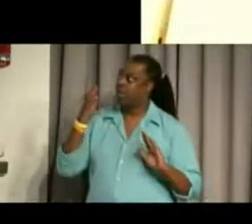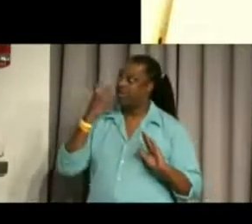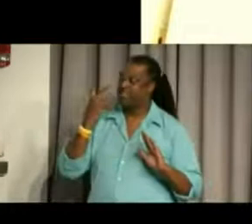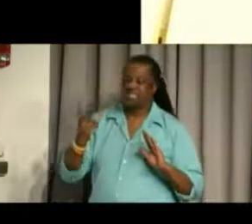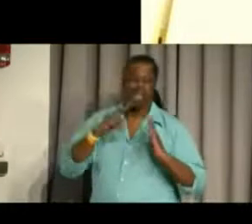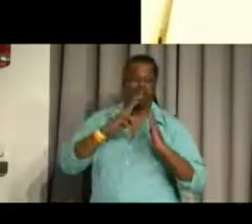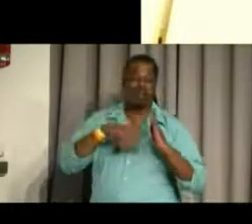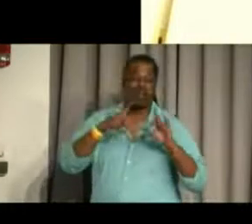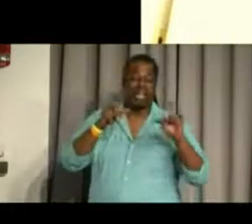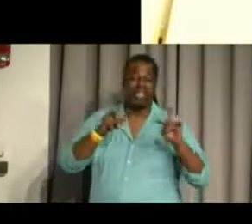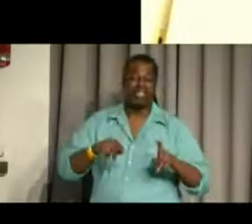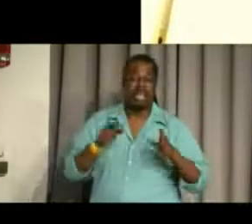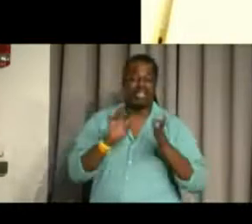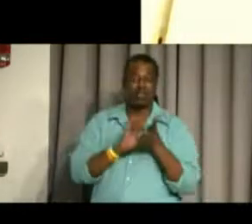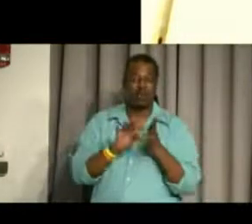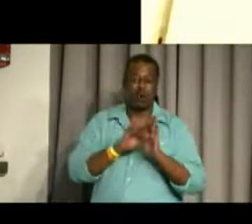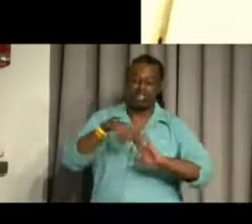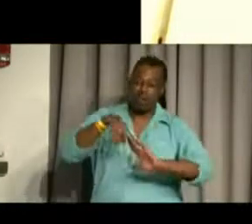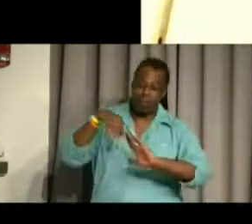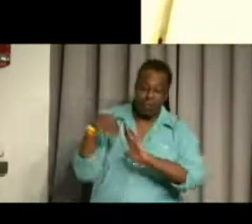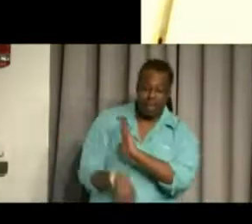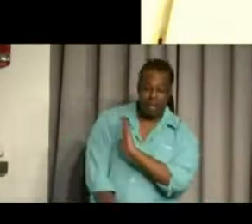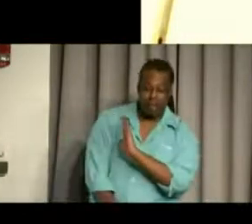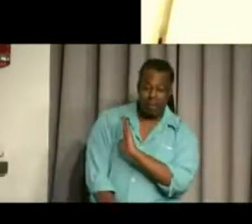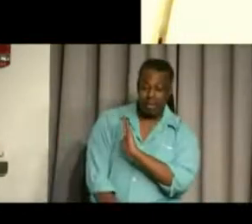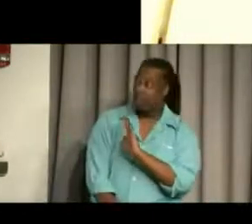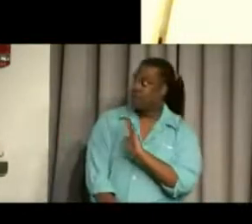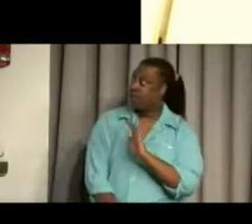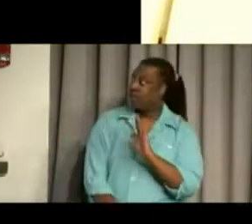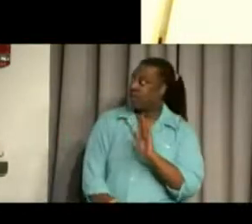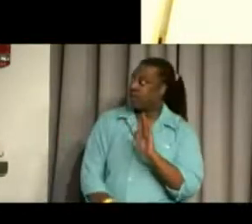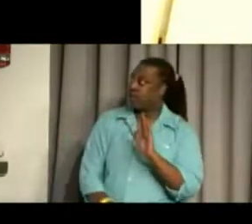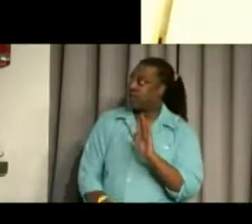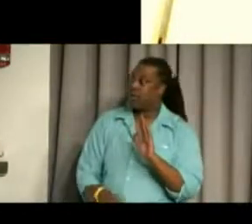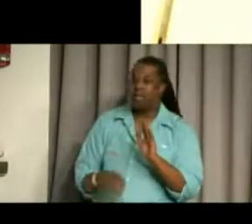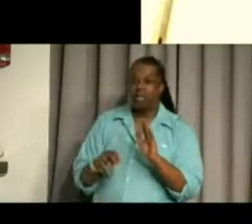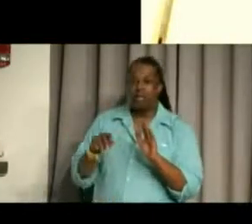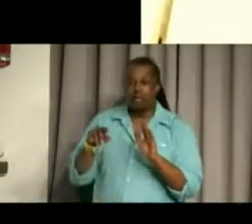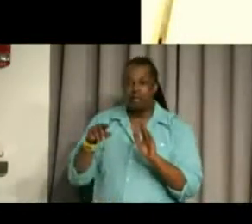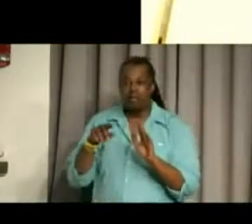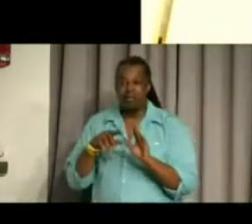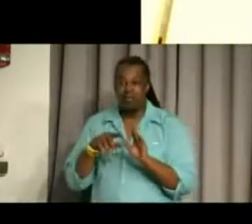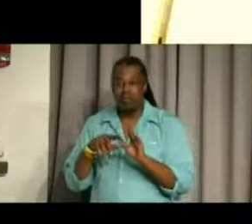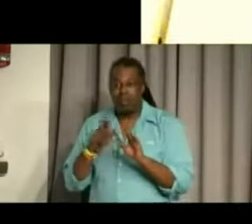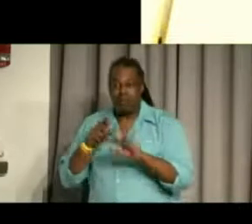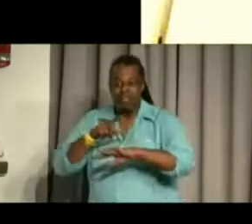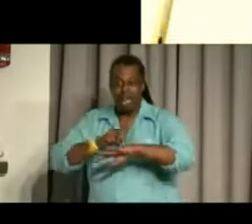test scores plummet from the exposure